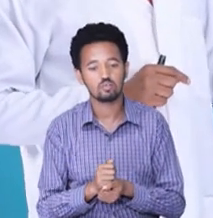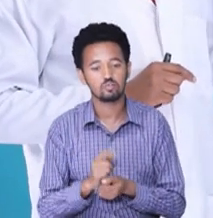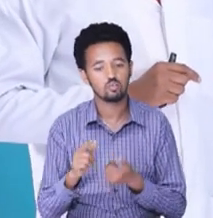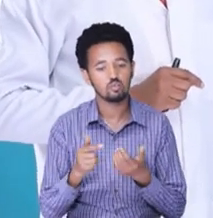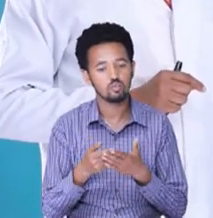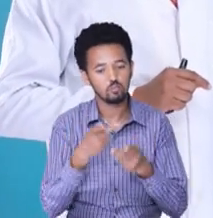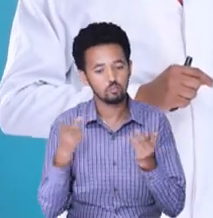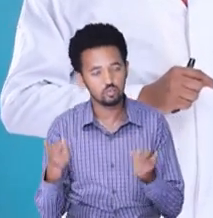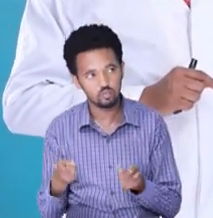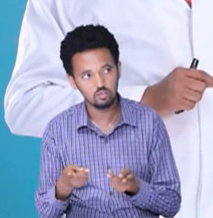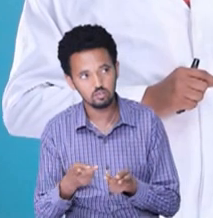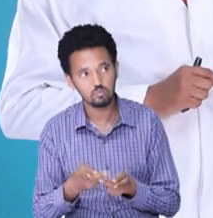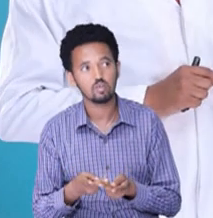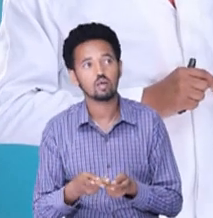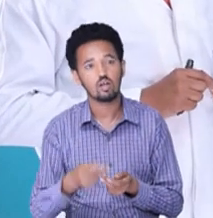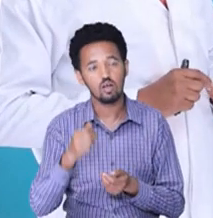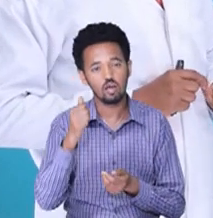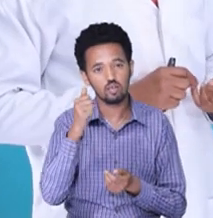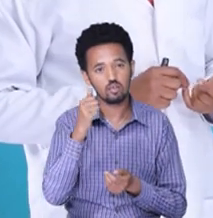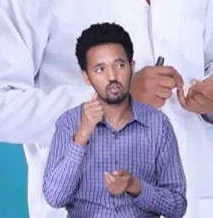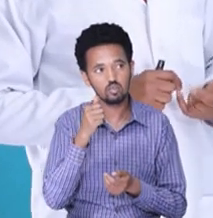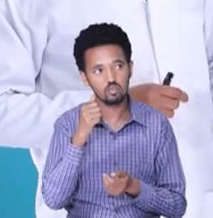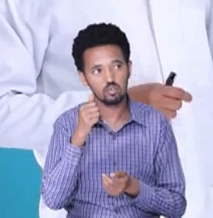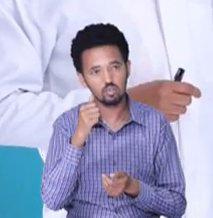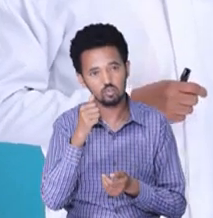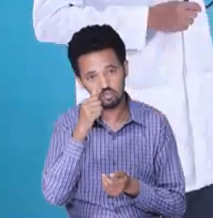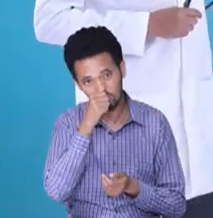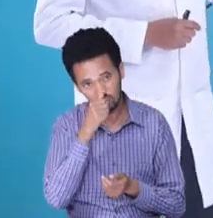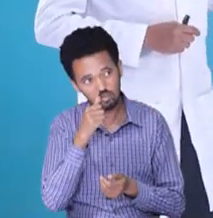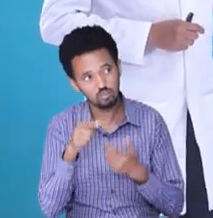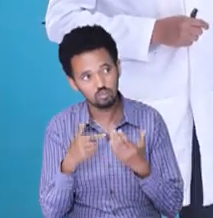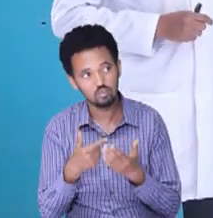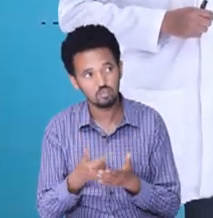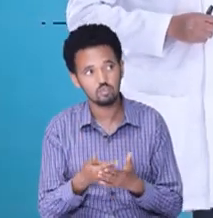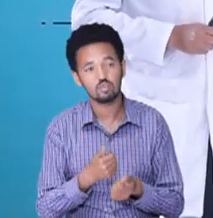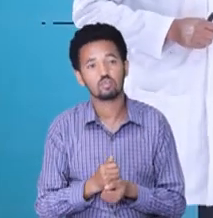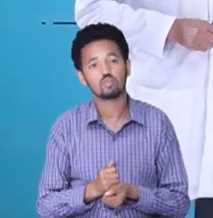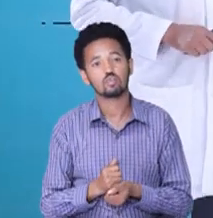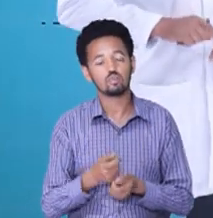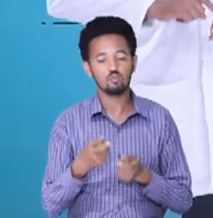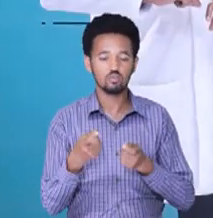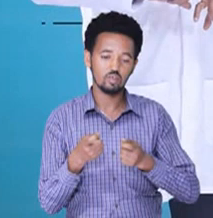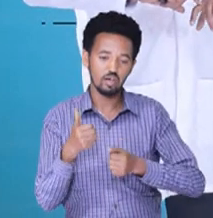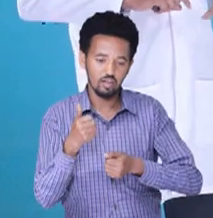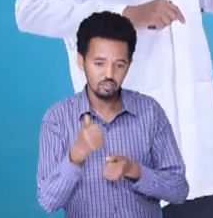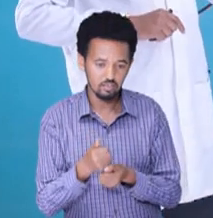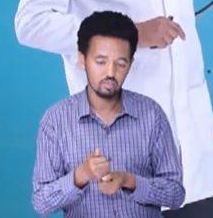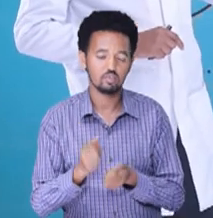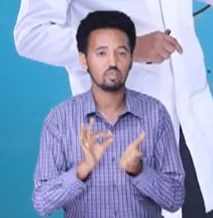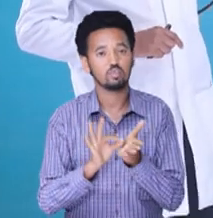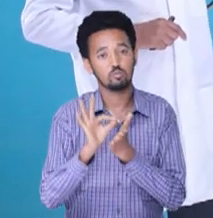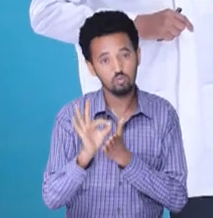prison place, fortress and arsenal in the middle of Paris. The Bastille was considered as a symbol